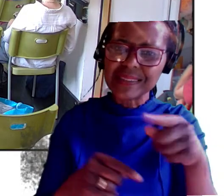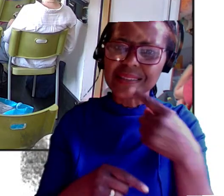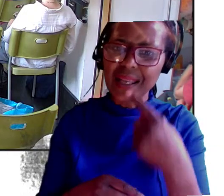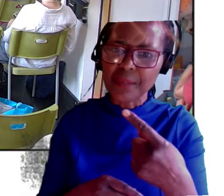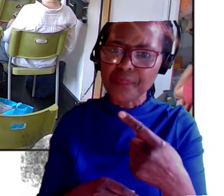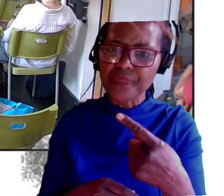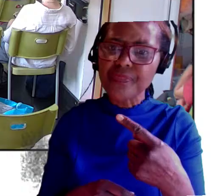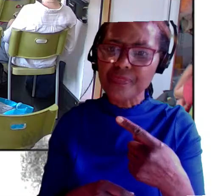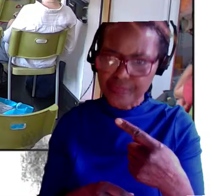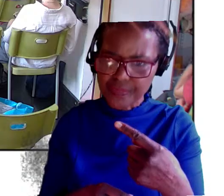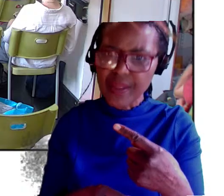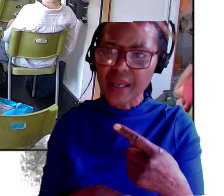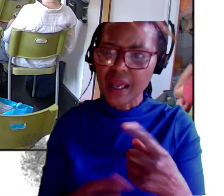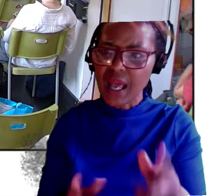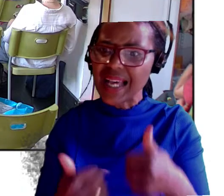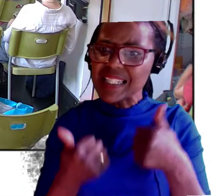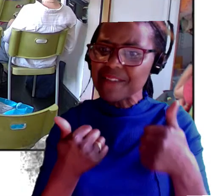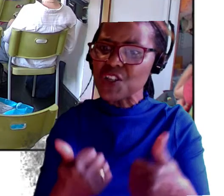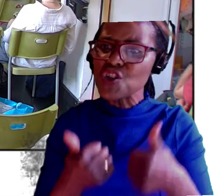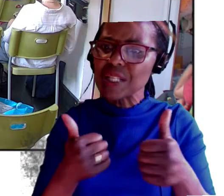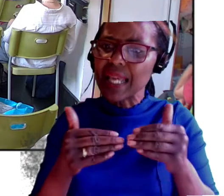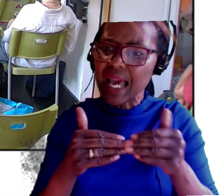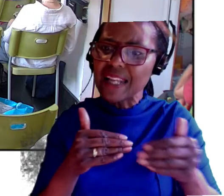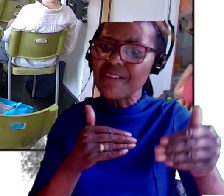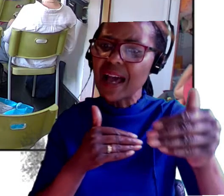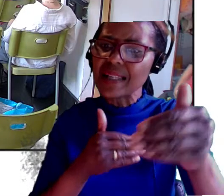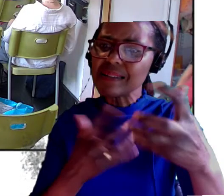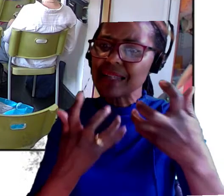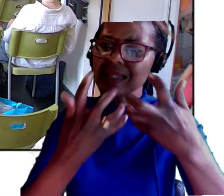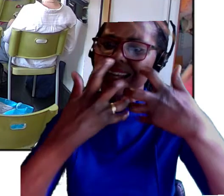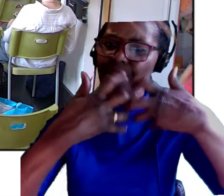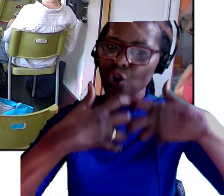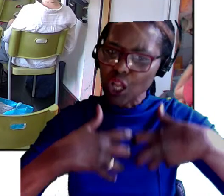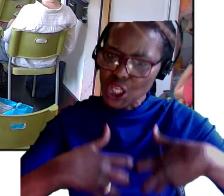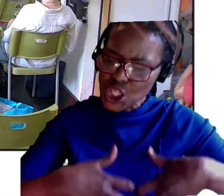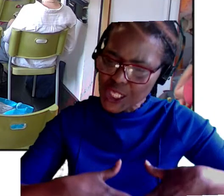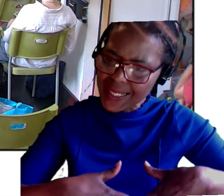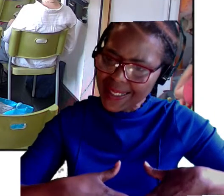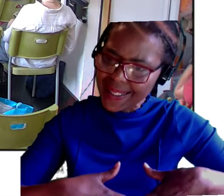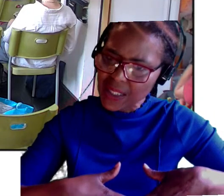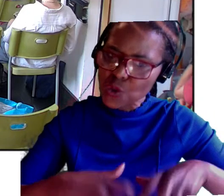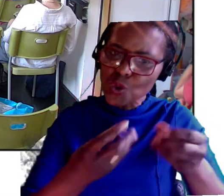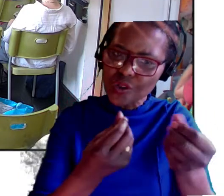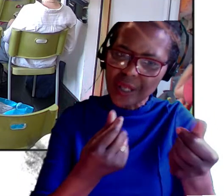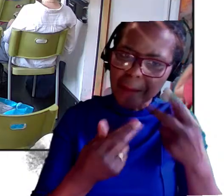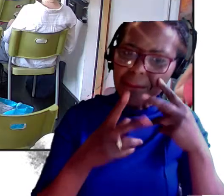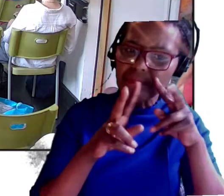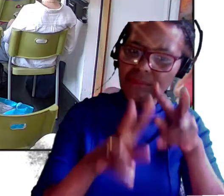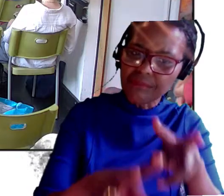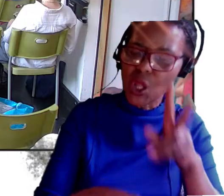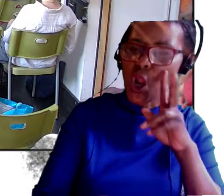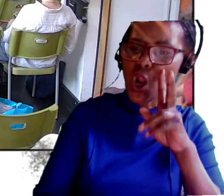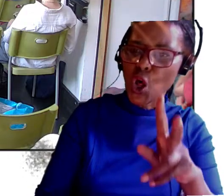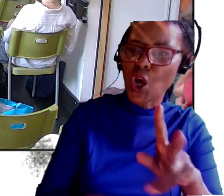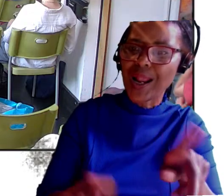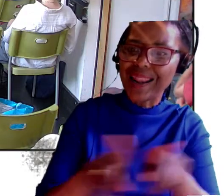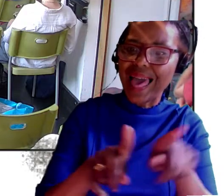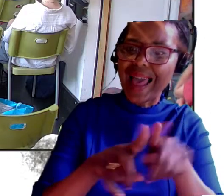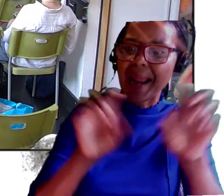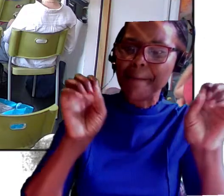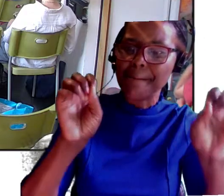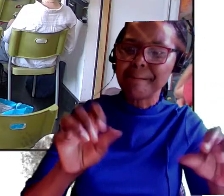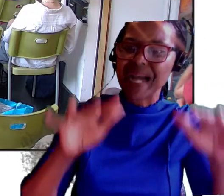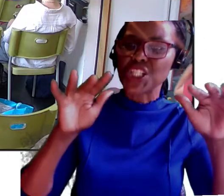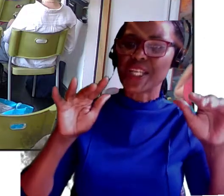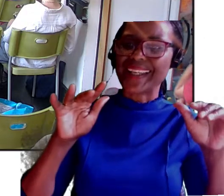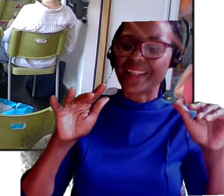technology being, to certain observers, being not distinguishable from magic. So, and it kind of like, it's